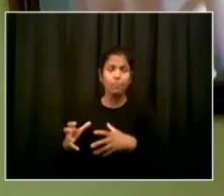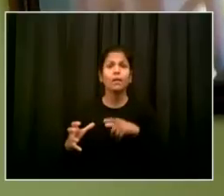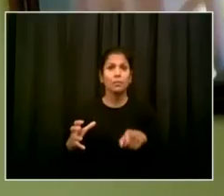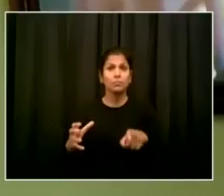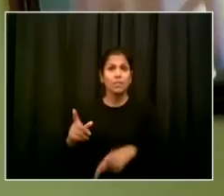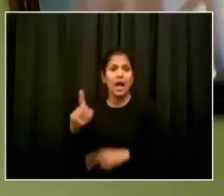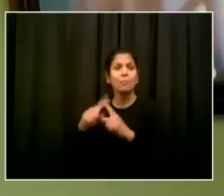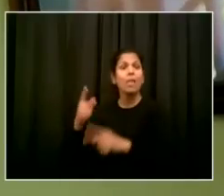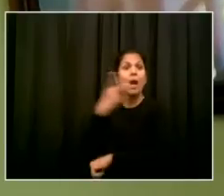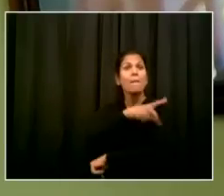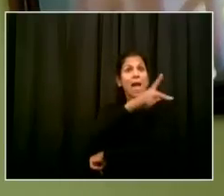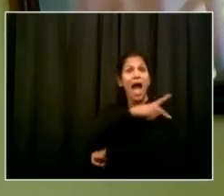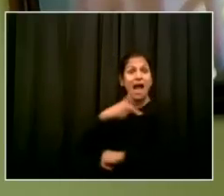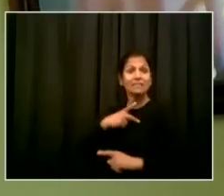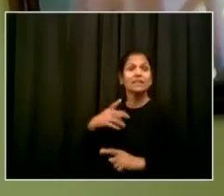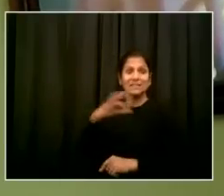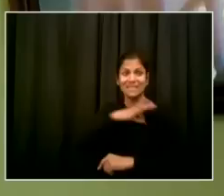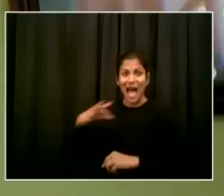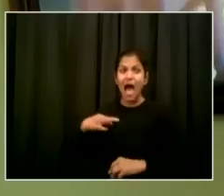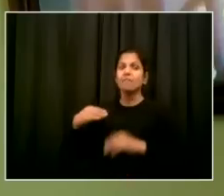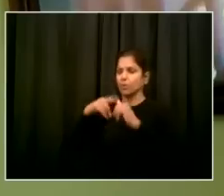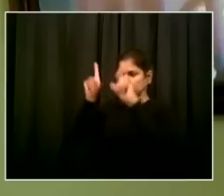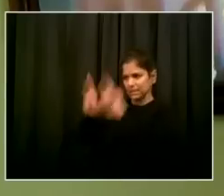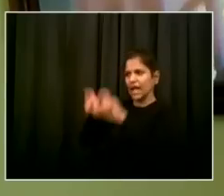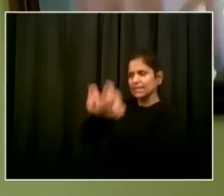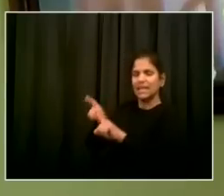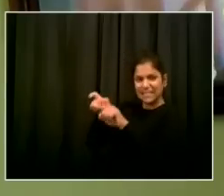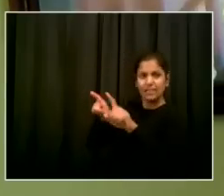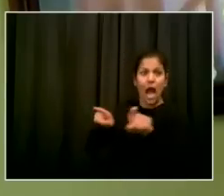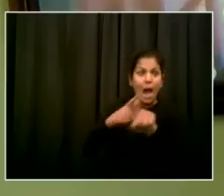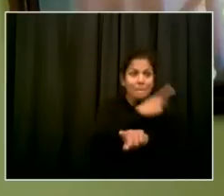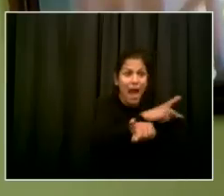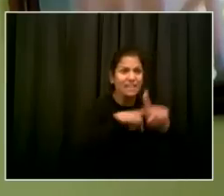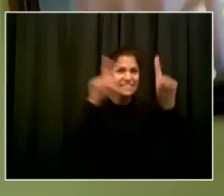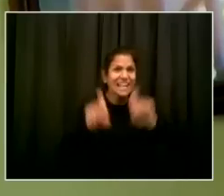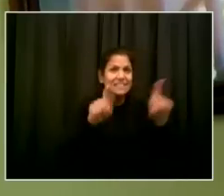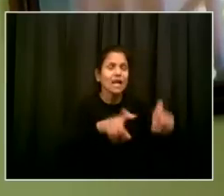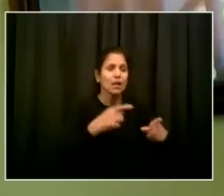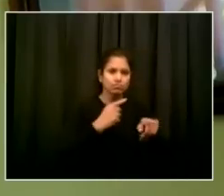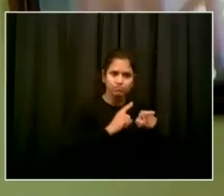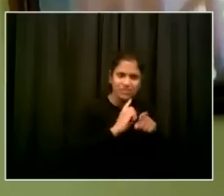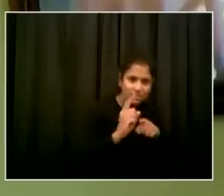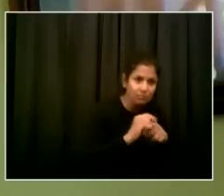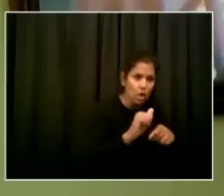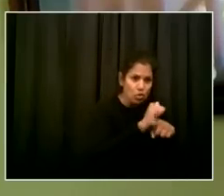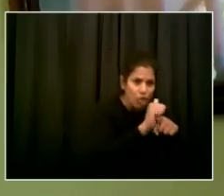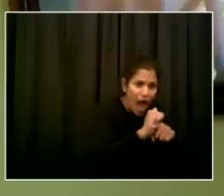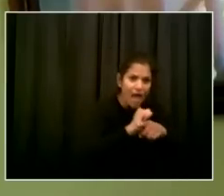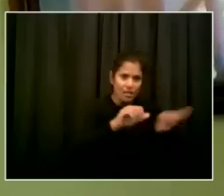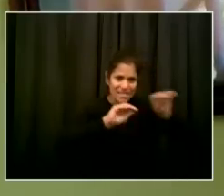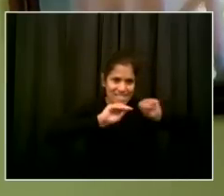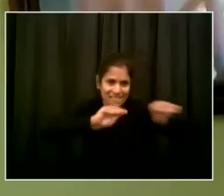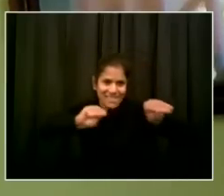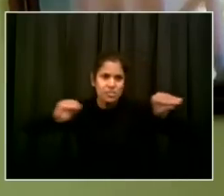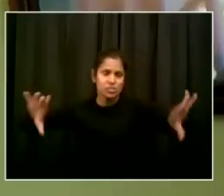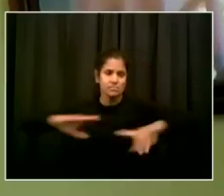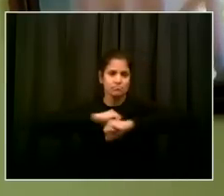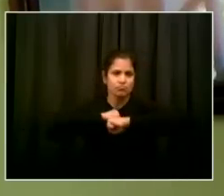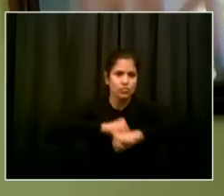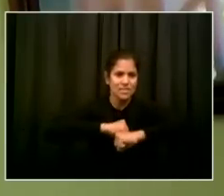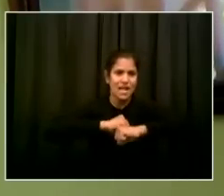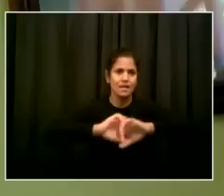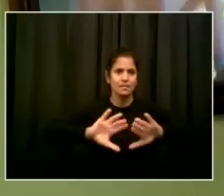improve surveillance and testing throughout. At this point, the nursing homes do not appear to be a contributing factor at